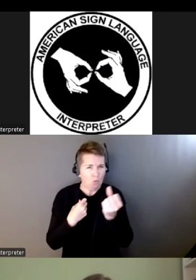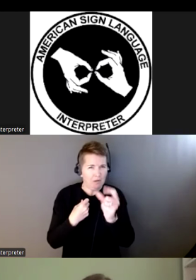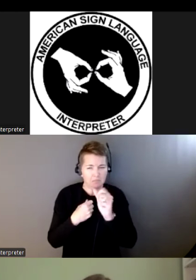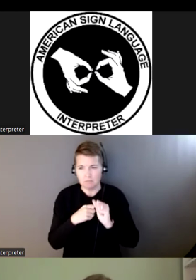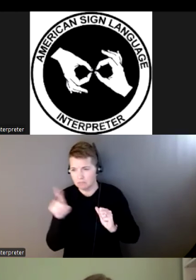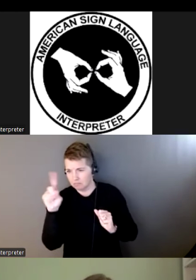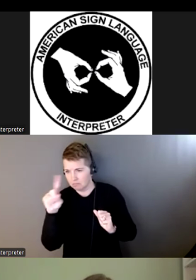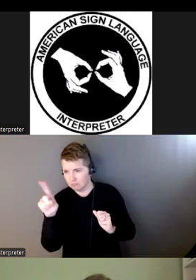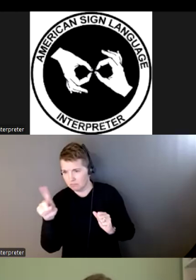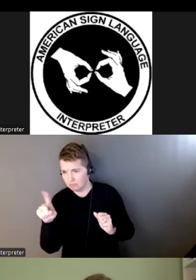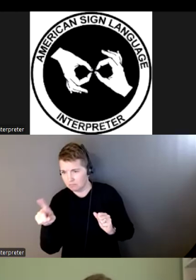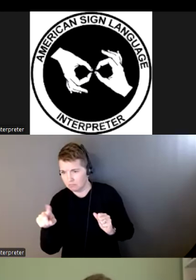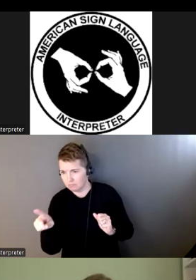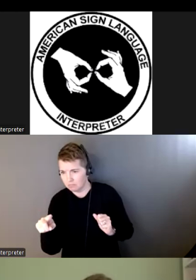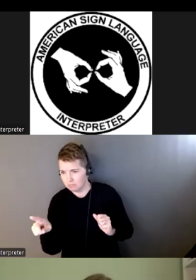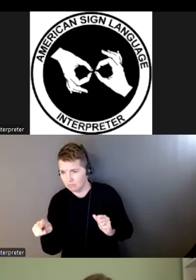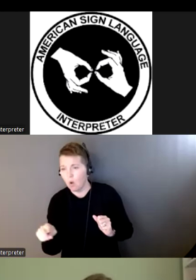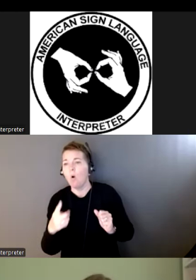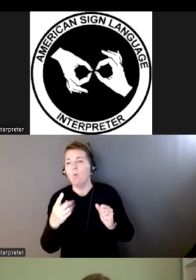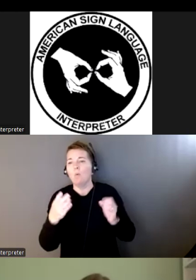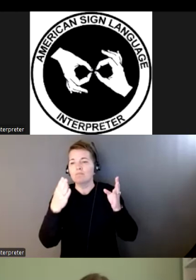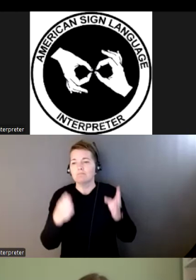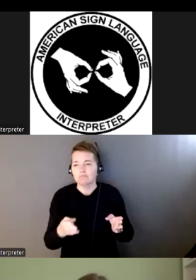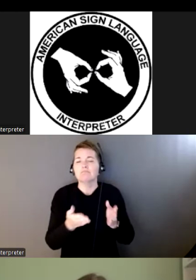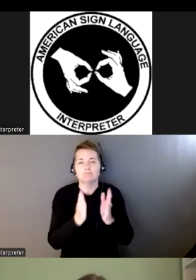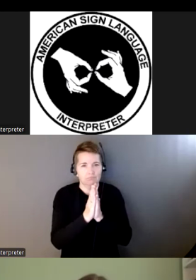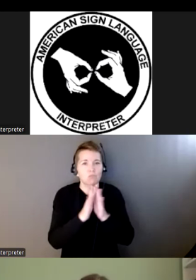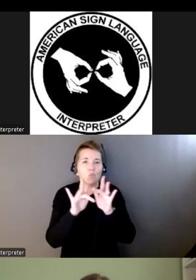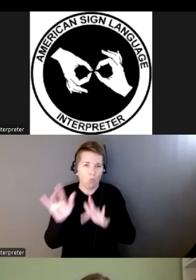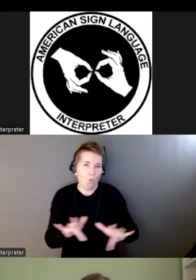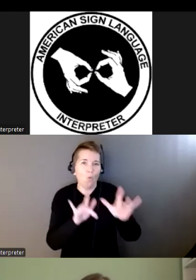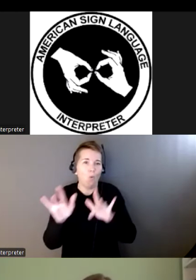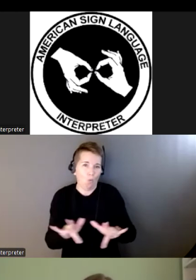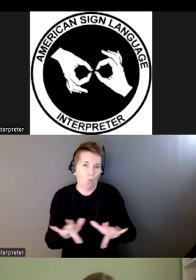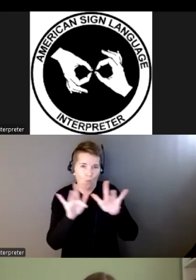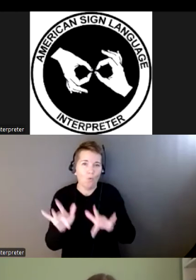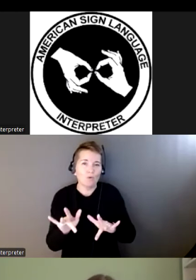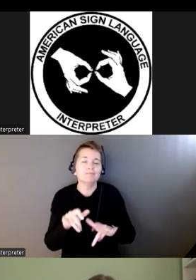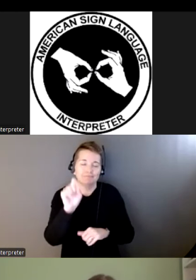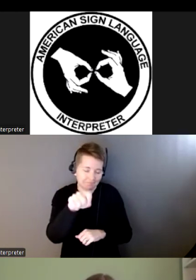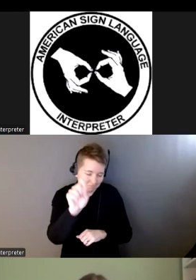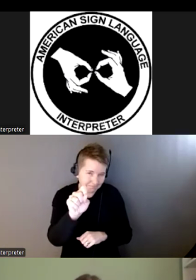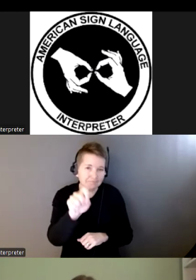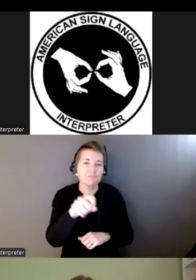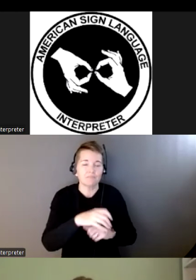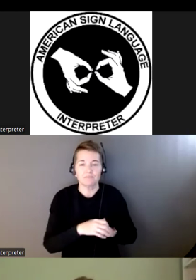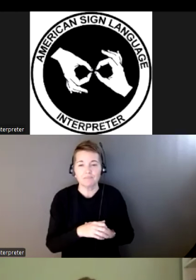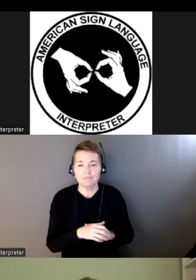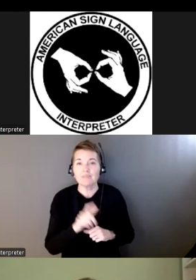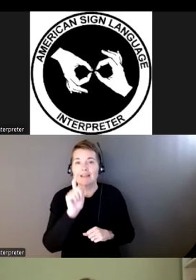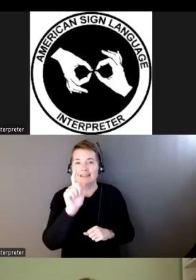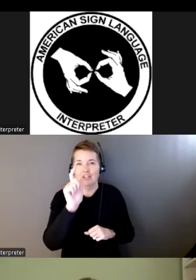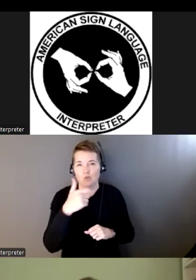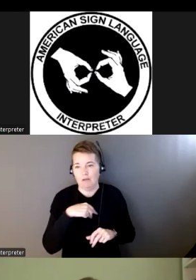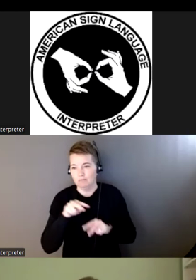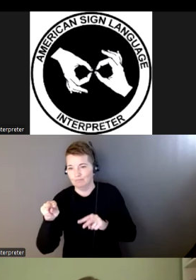Okay, somebody asked about the recording. Yes, there will be a recording, and I will check the chat back after